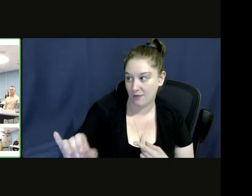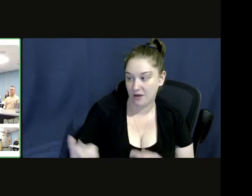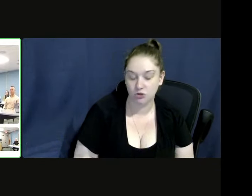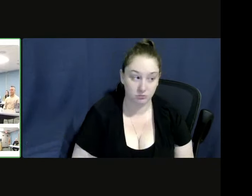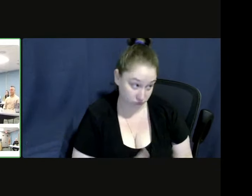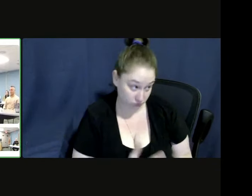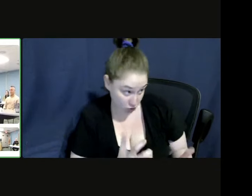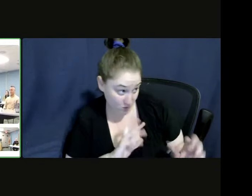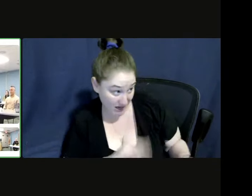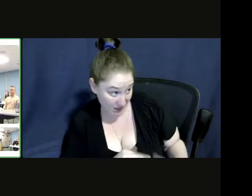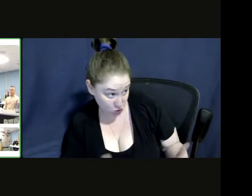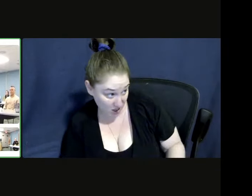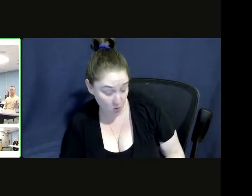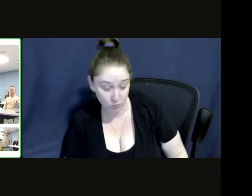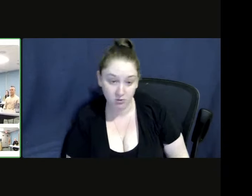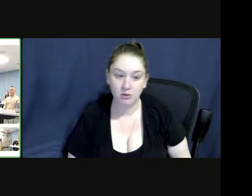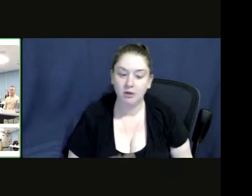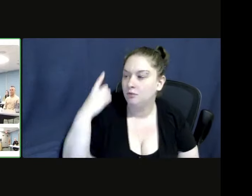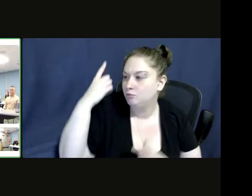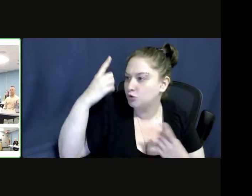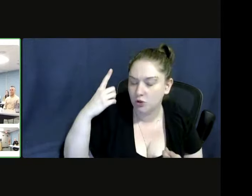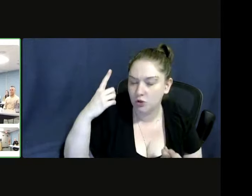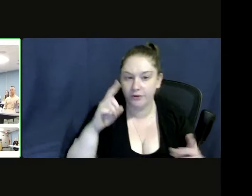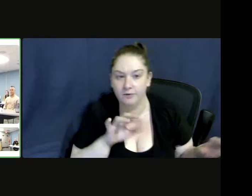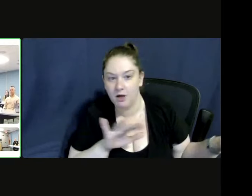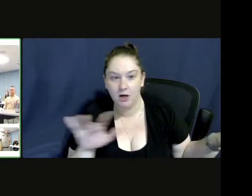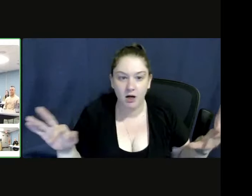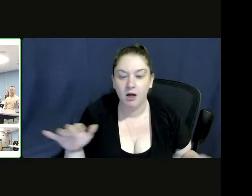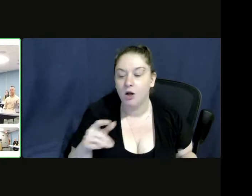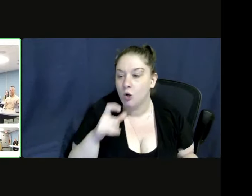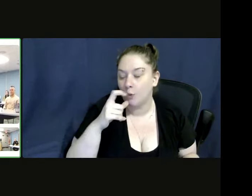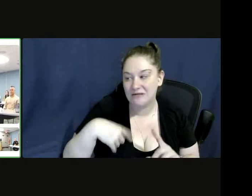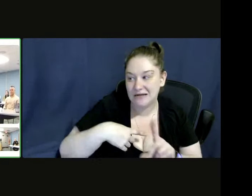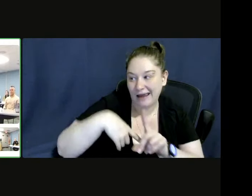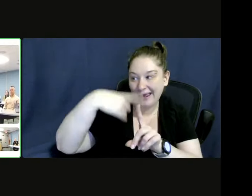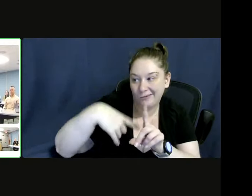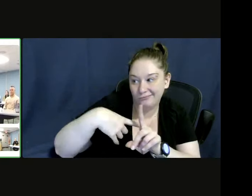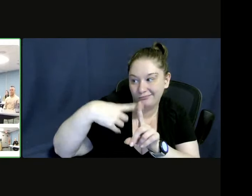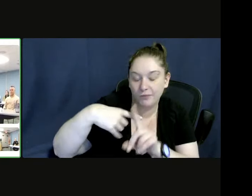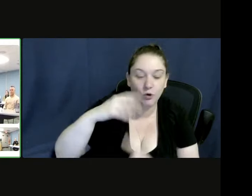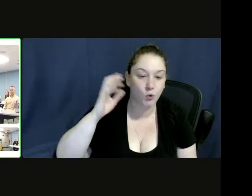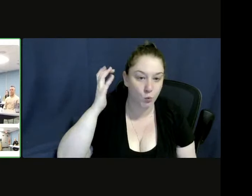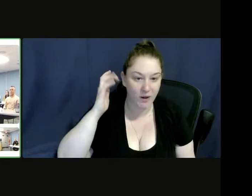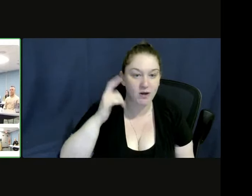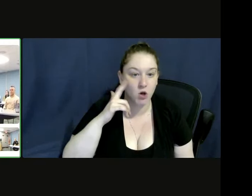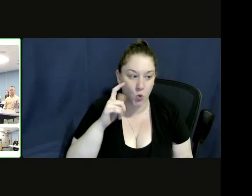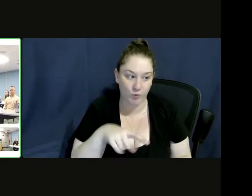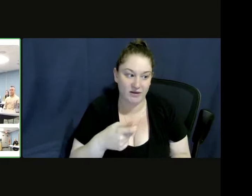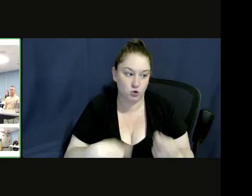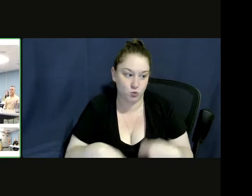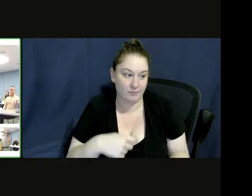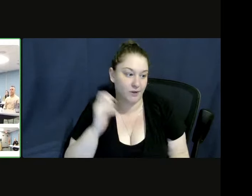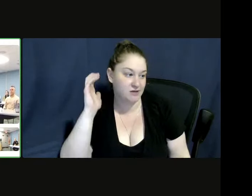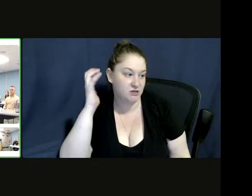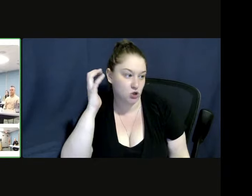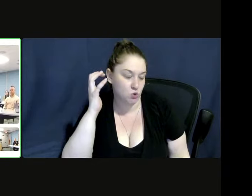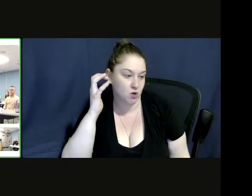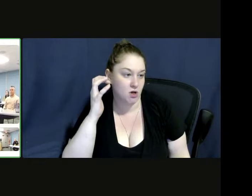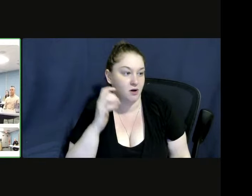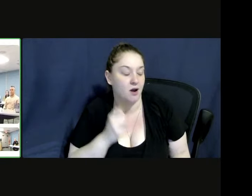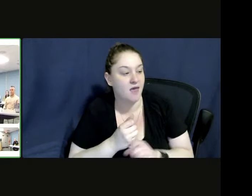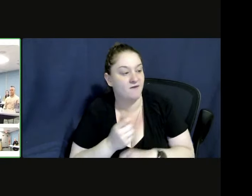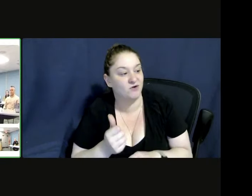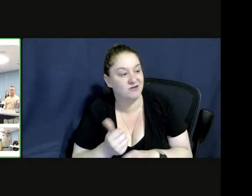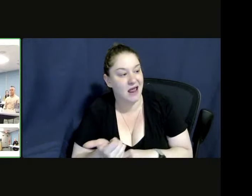now? I'm just curious. So we had to raise our radio rates. If we're due to replace our radios, I think it's every 10 or 12 years